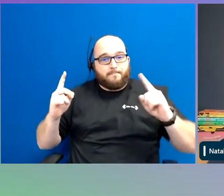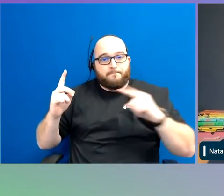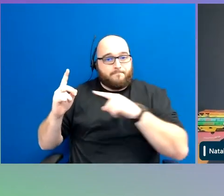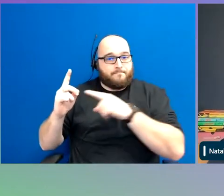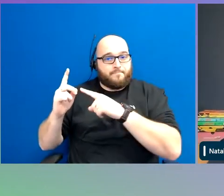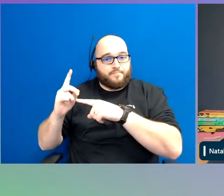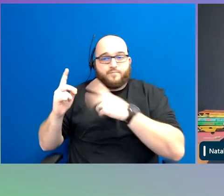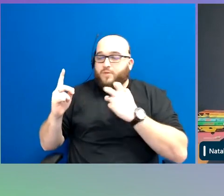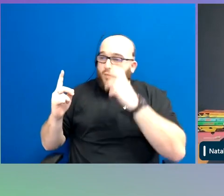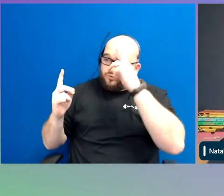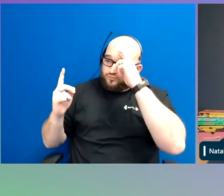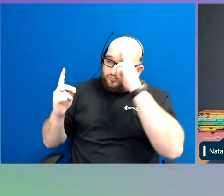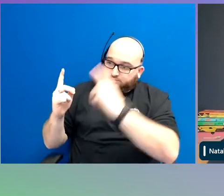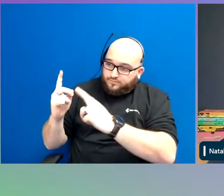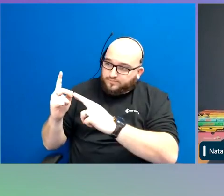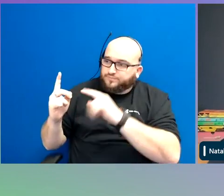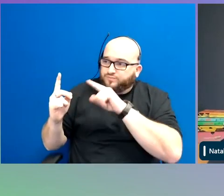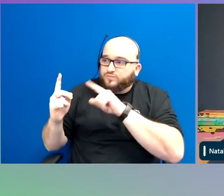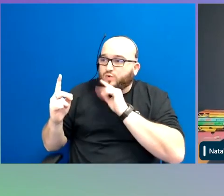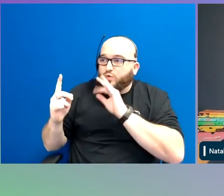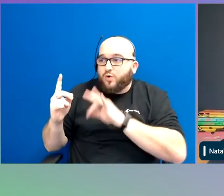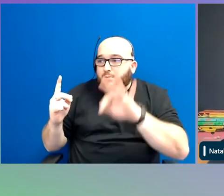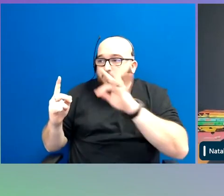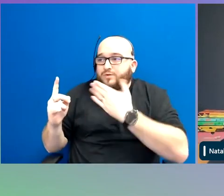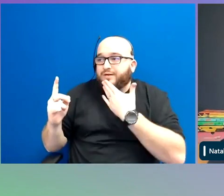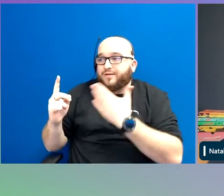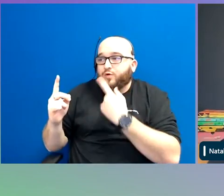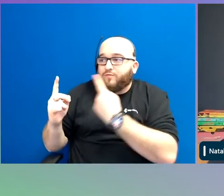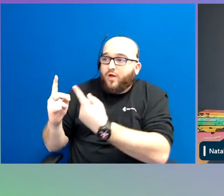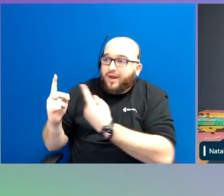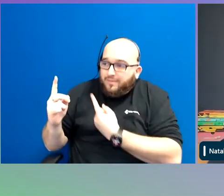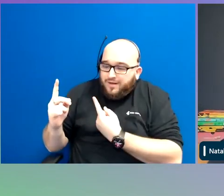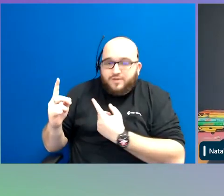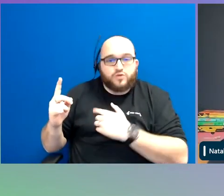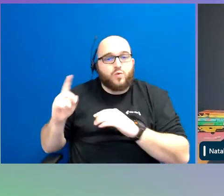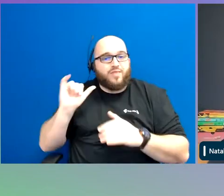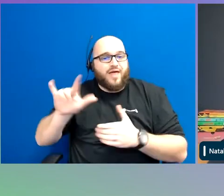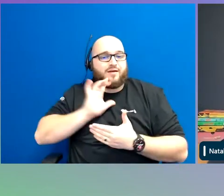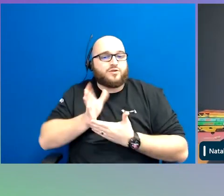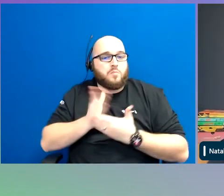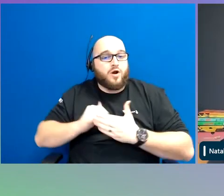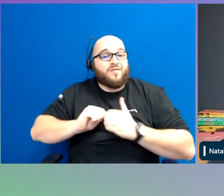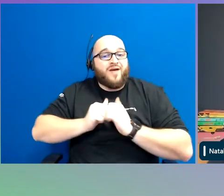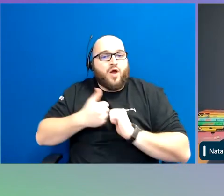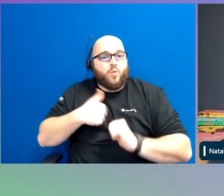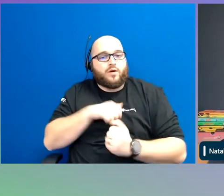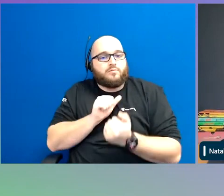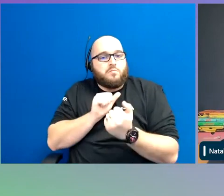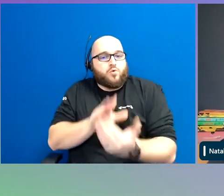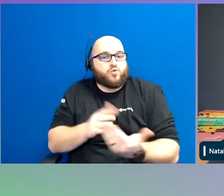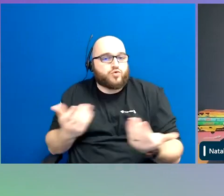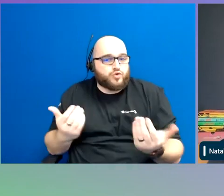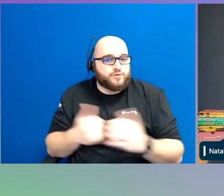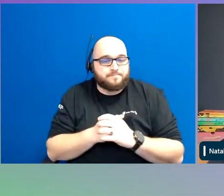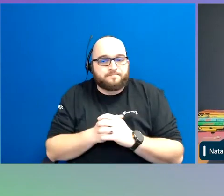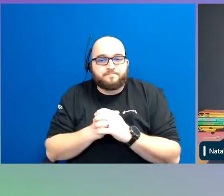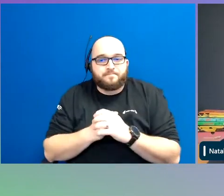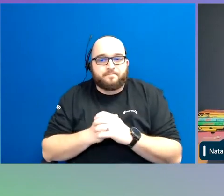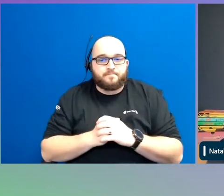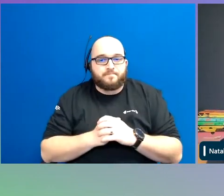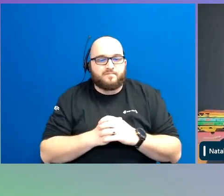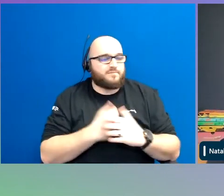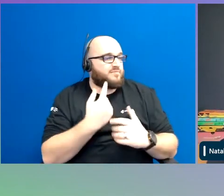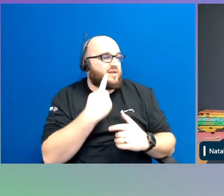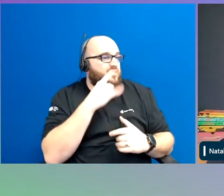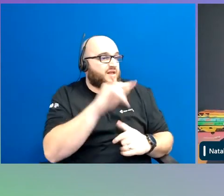wanting people to feel valued. So I think that's kind of built into part of that side of how we approach it. Yeah, I love that. I think it's